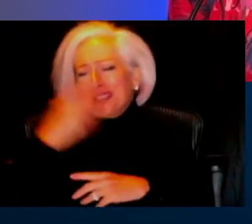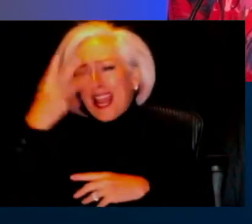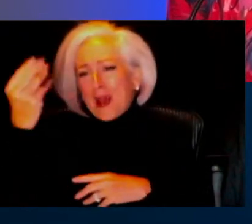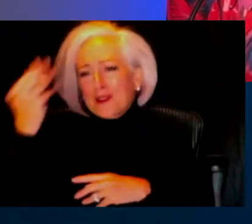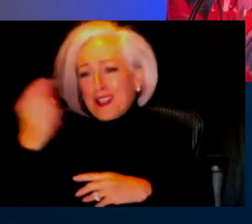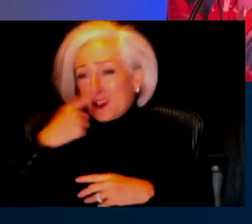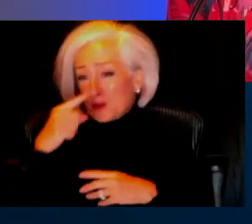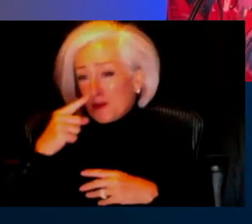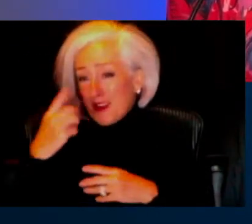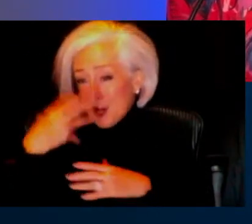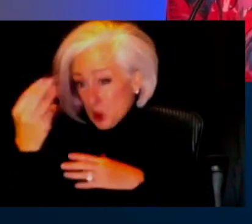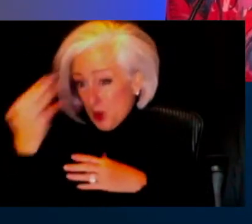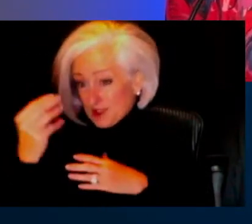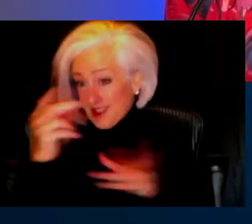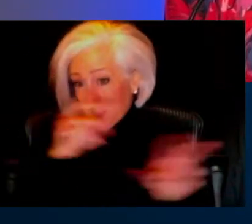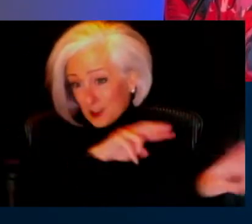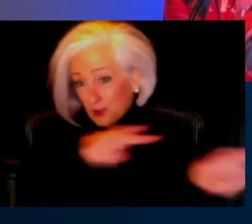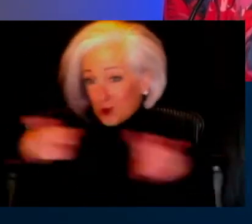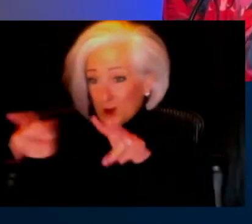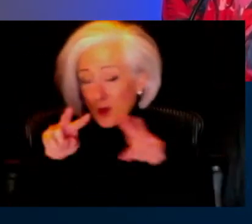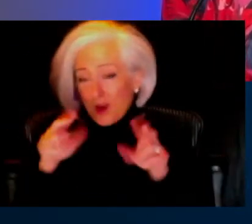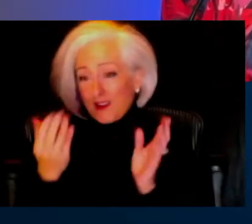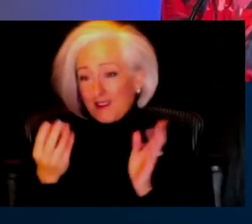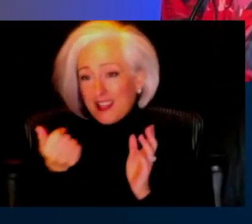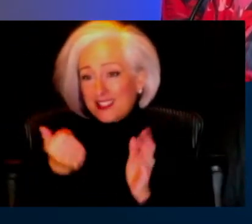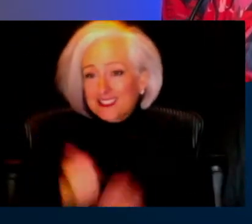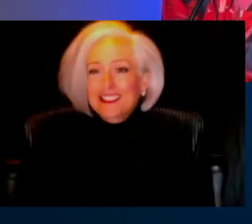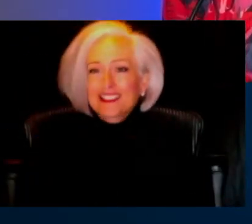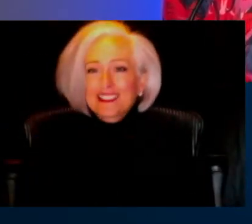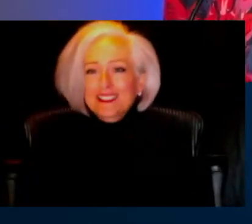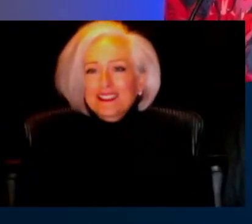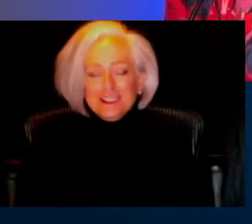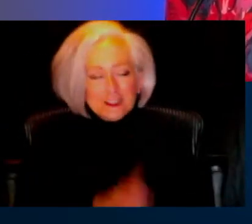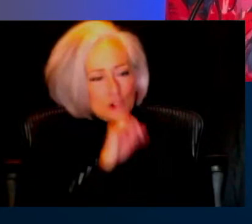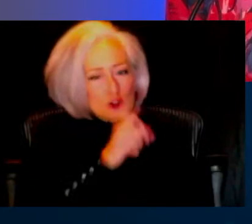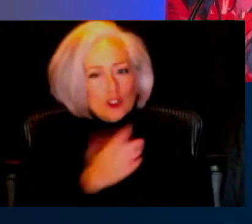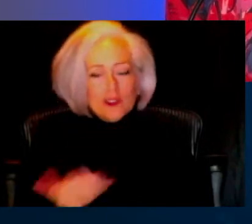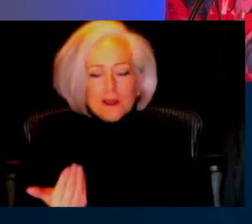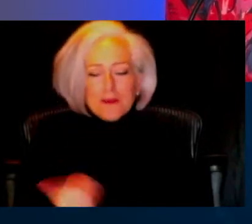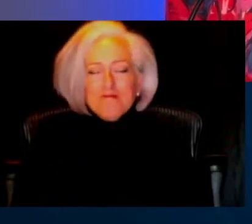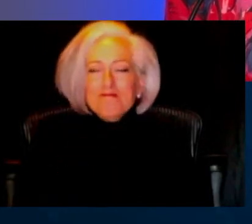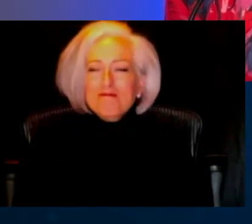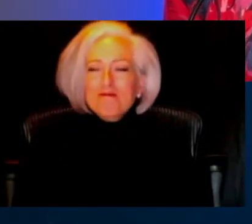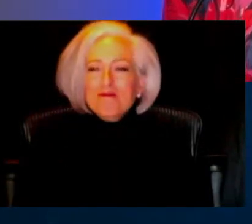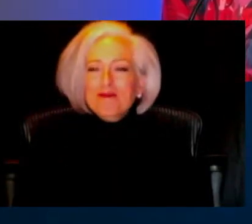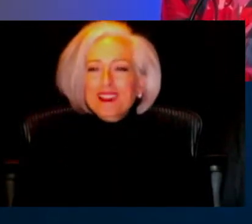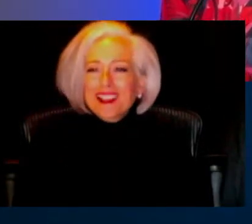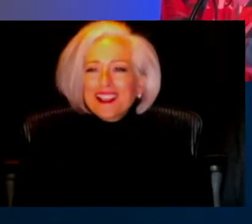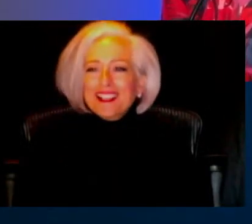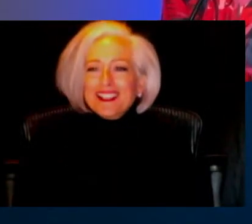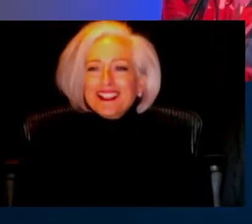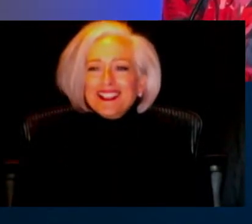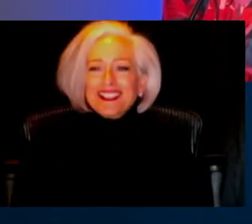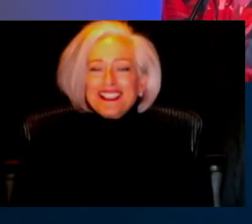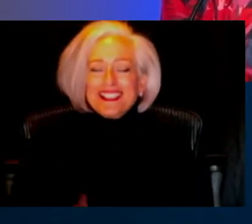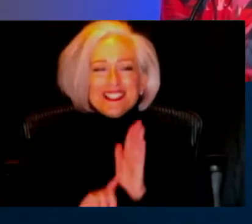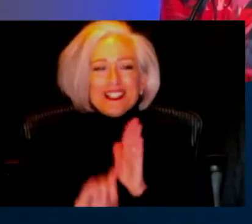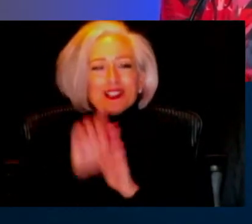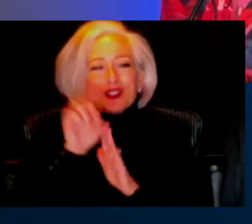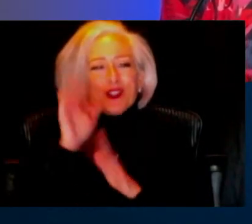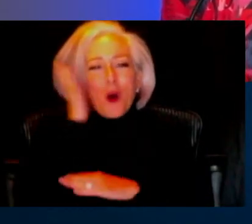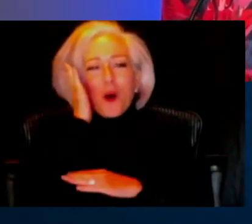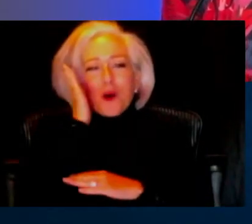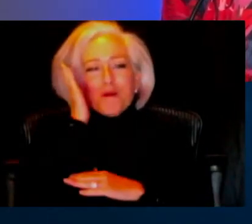just show us around real fast? Yeah, you bet. Come on, buddy. It's an awful tall bed, so I'll put him down.